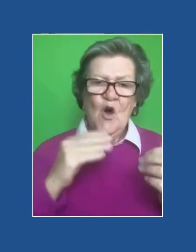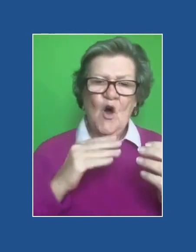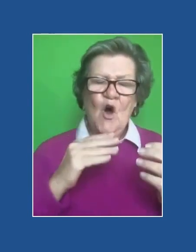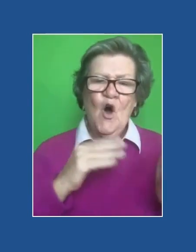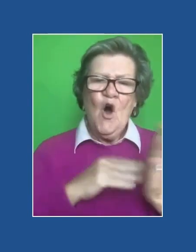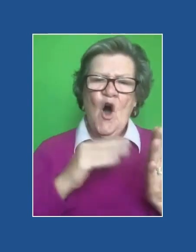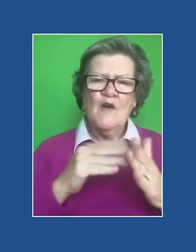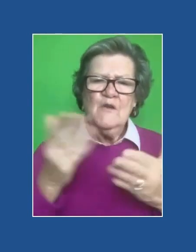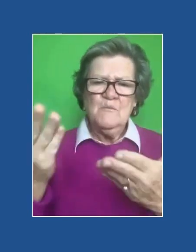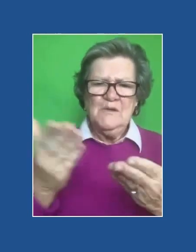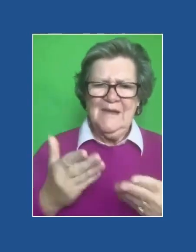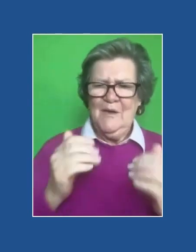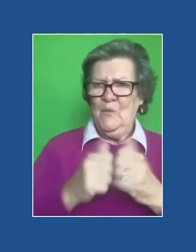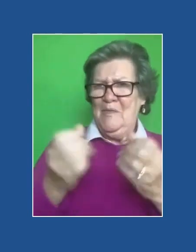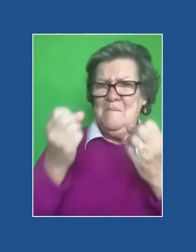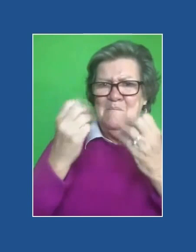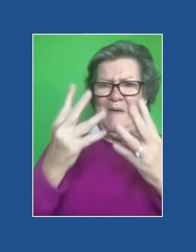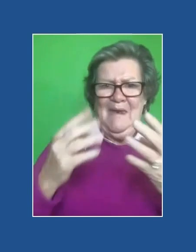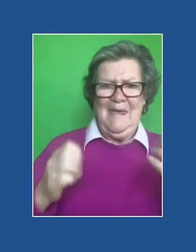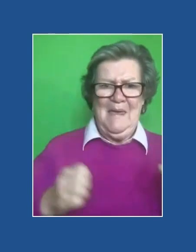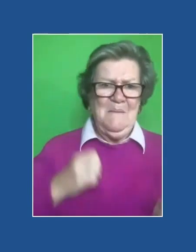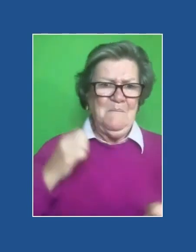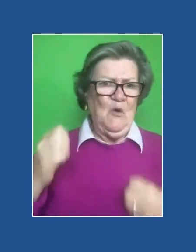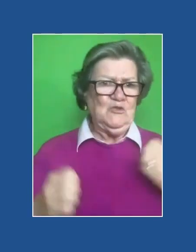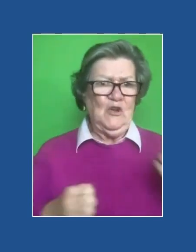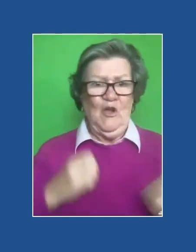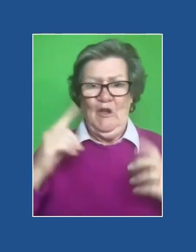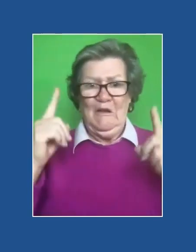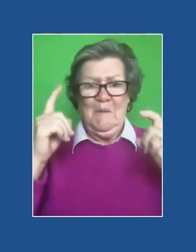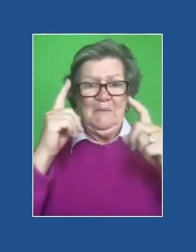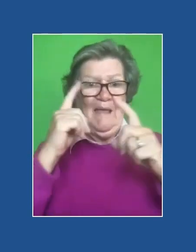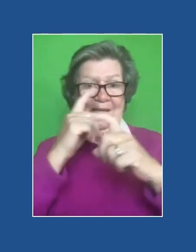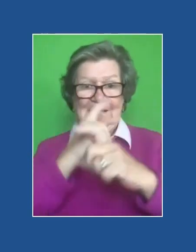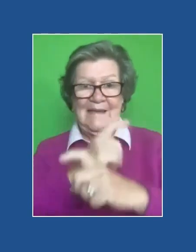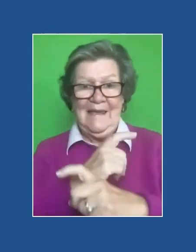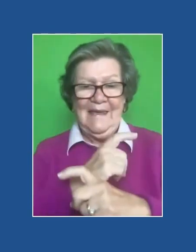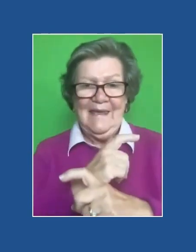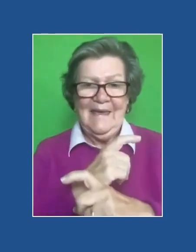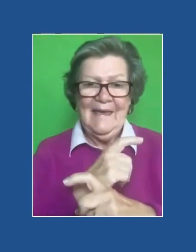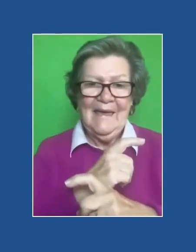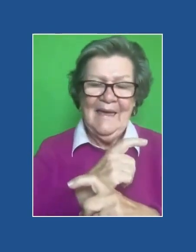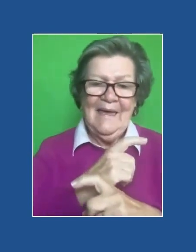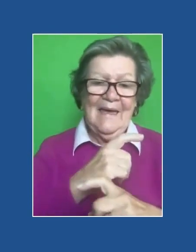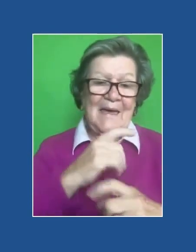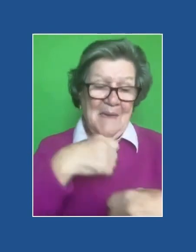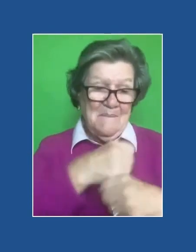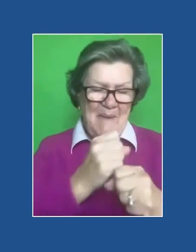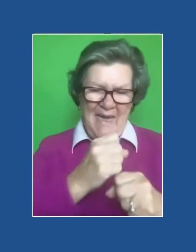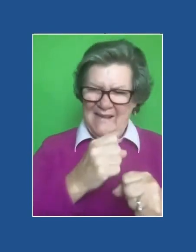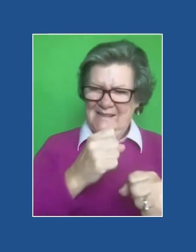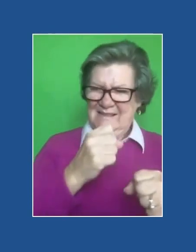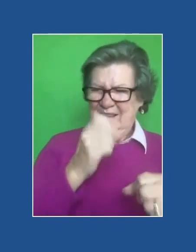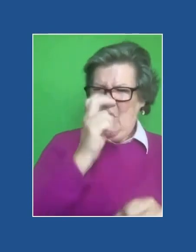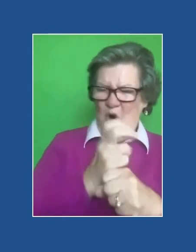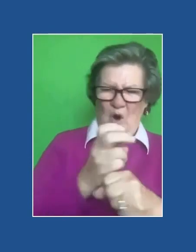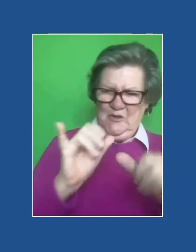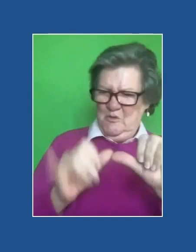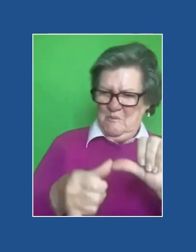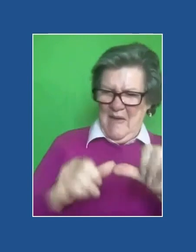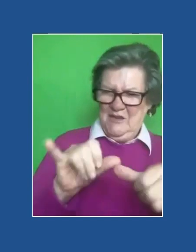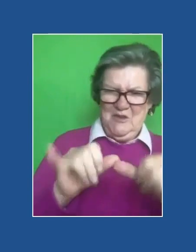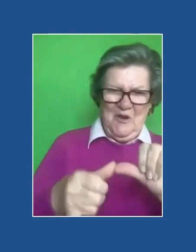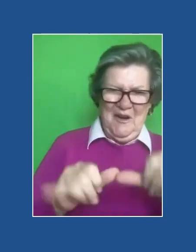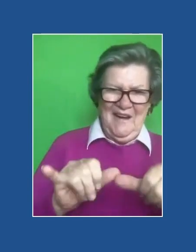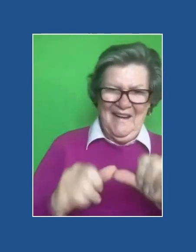number of emotional and behavioral complexities that might make selecting a measure quite difficult. There are often lots and lots of